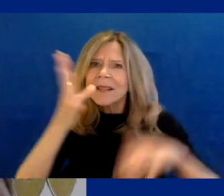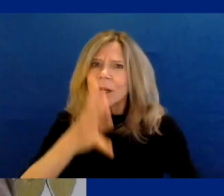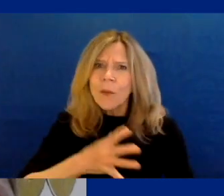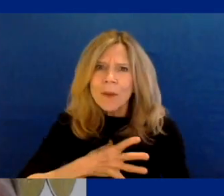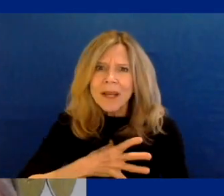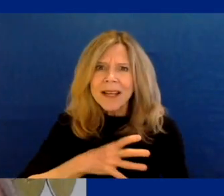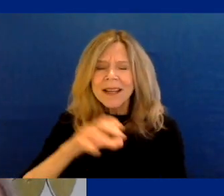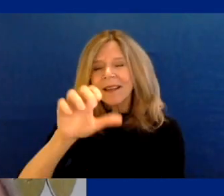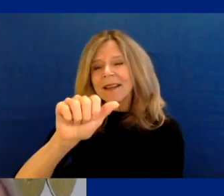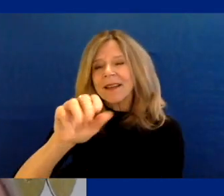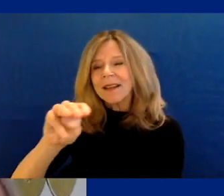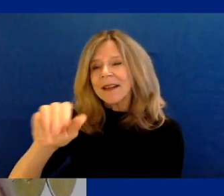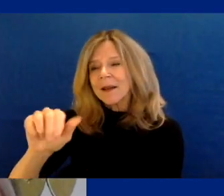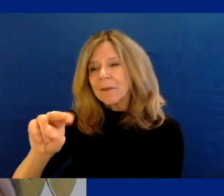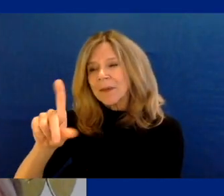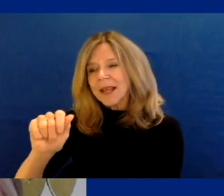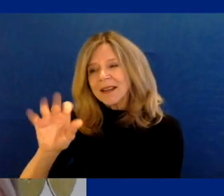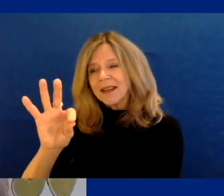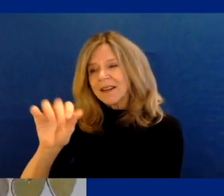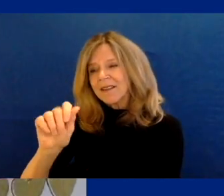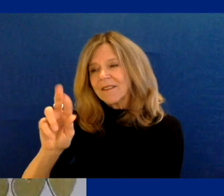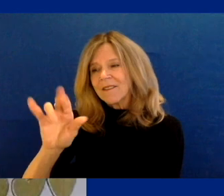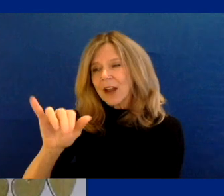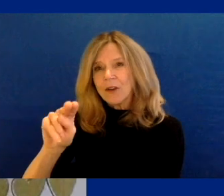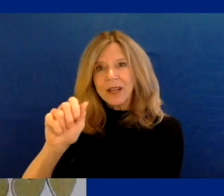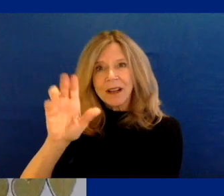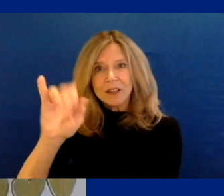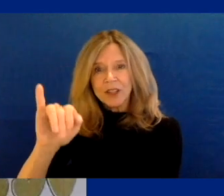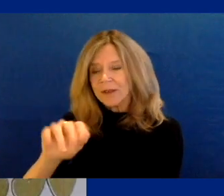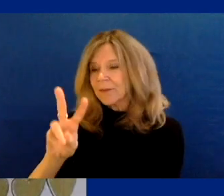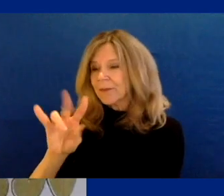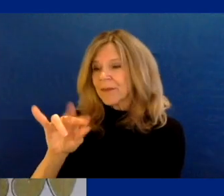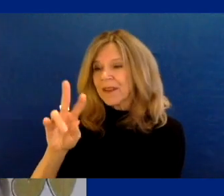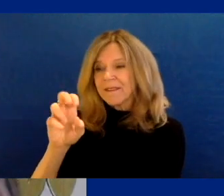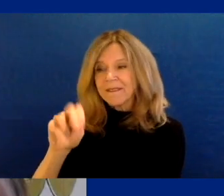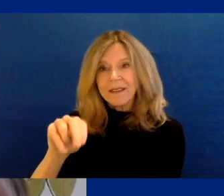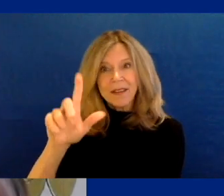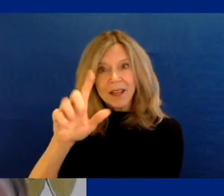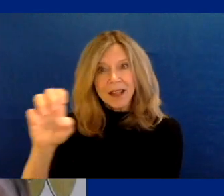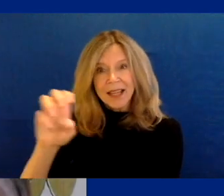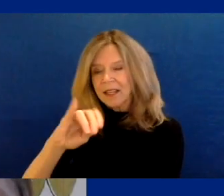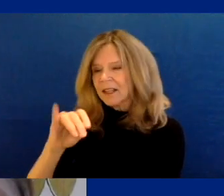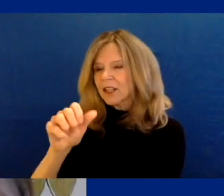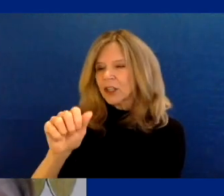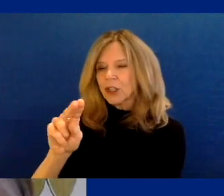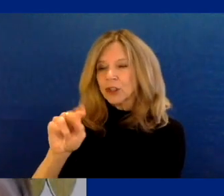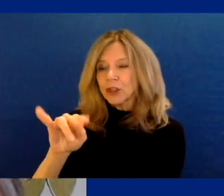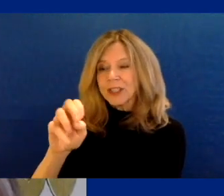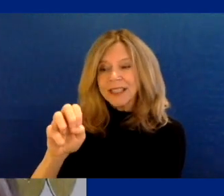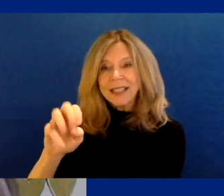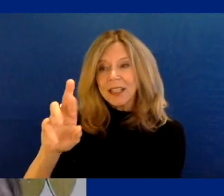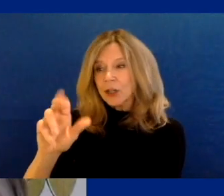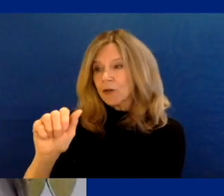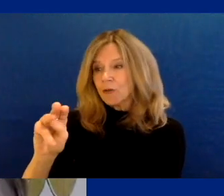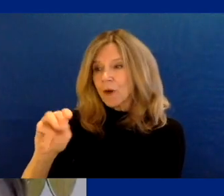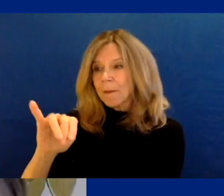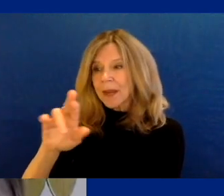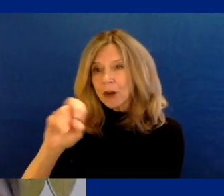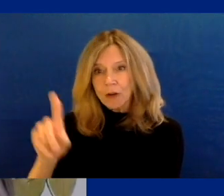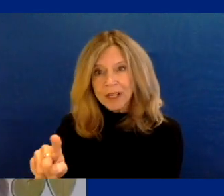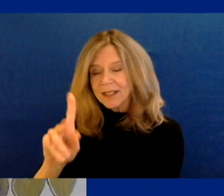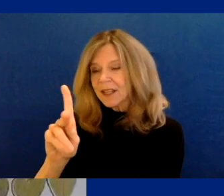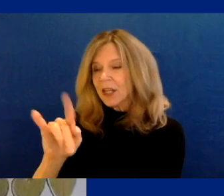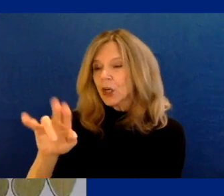us. Amanda Farinacci, Vivian Lee, Jeanine Ramirez, Kristen